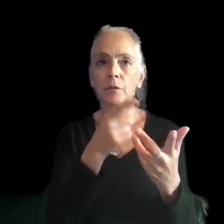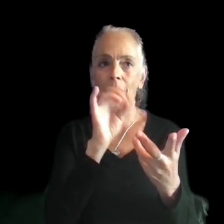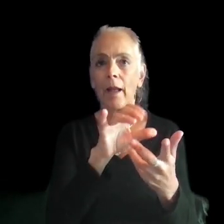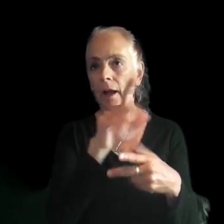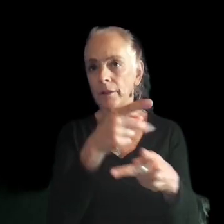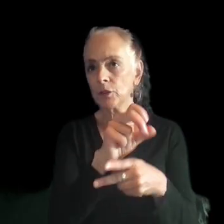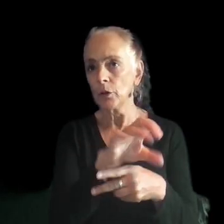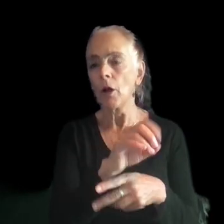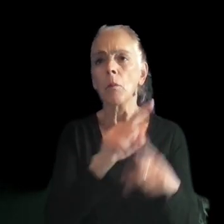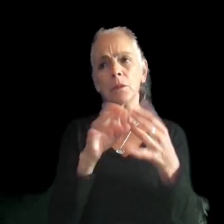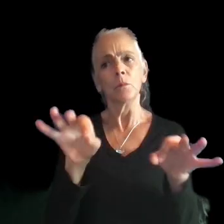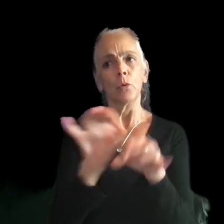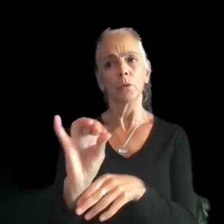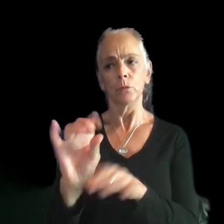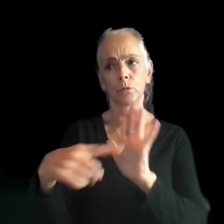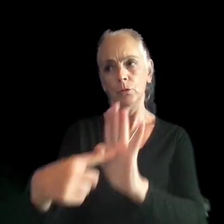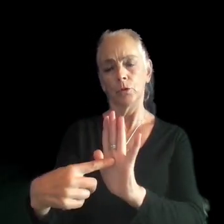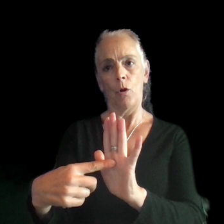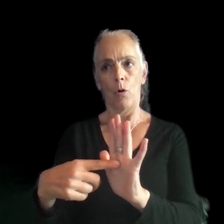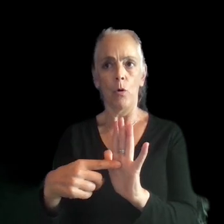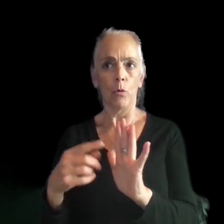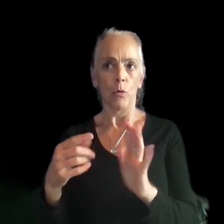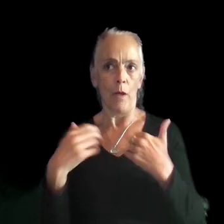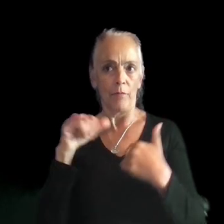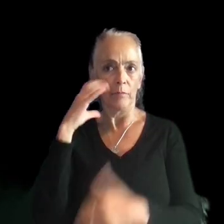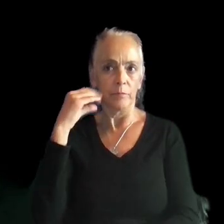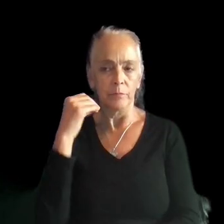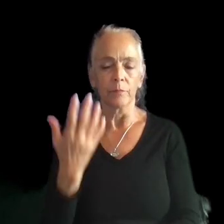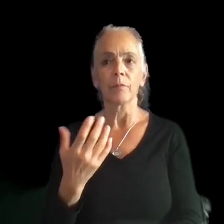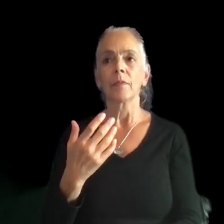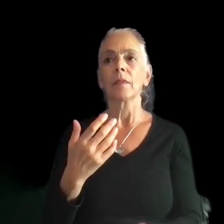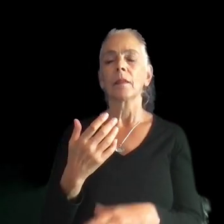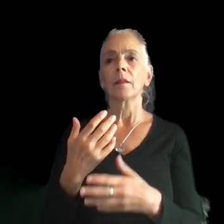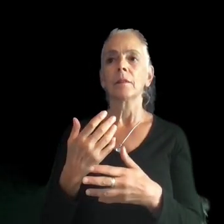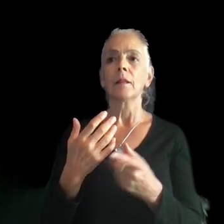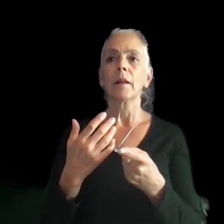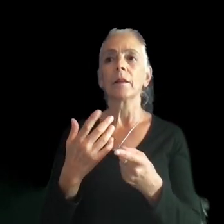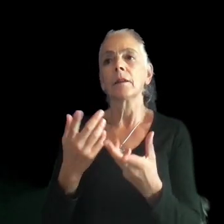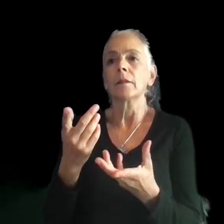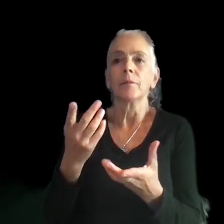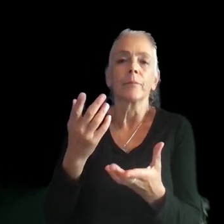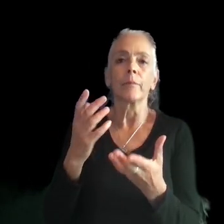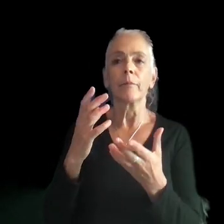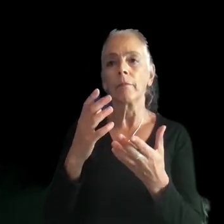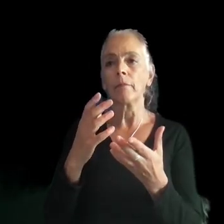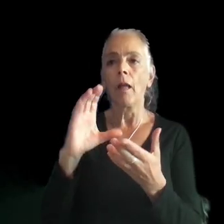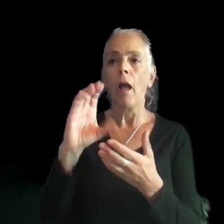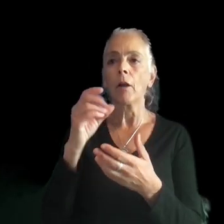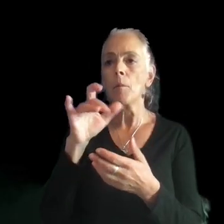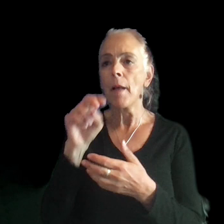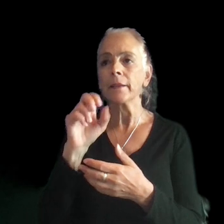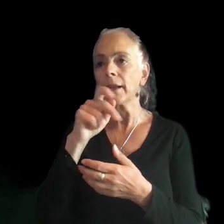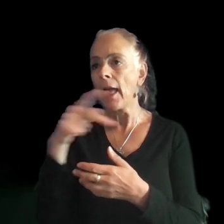oftentimes it's it's something that comes up uh i don't have a mobile version or a companion app it's it's um it's